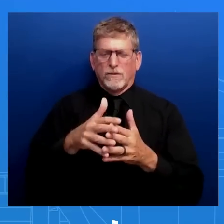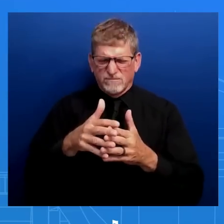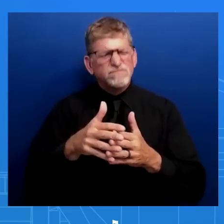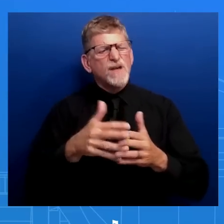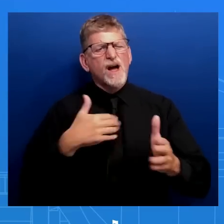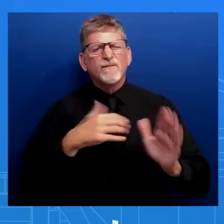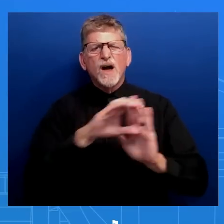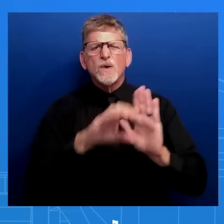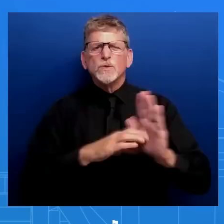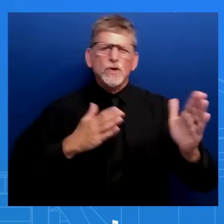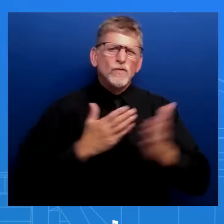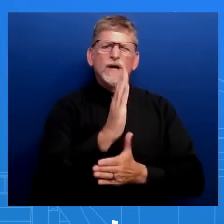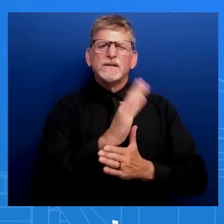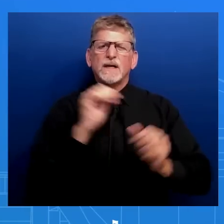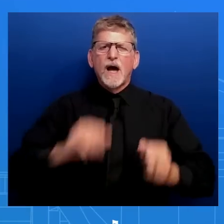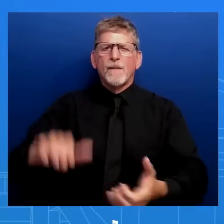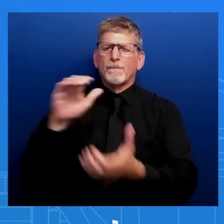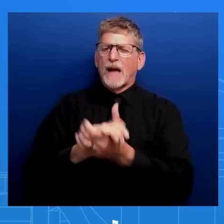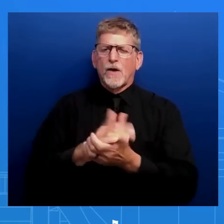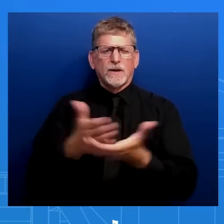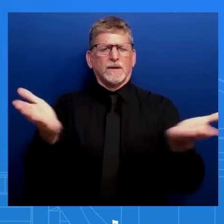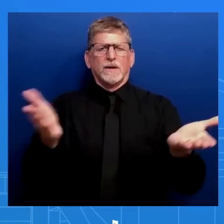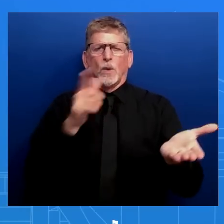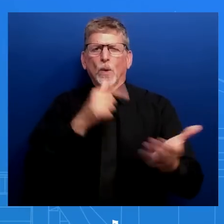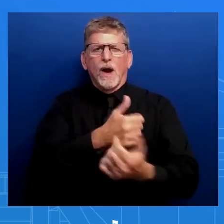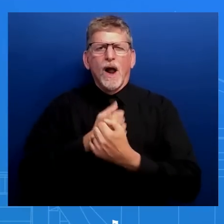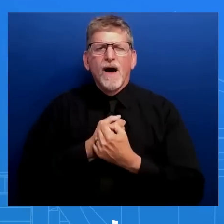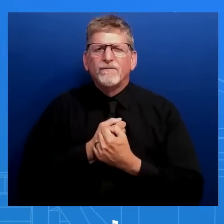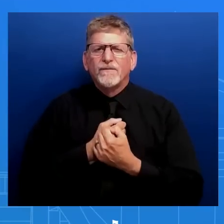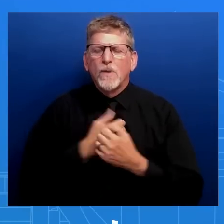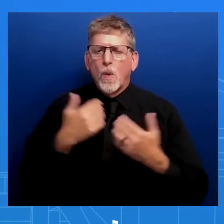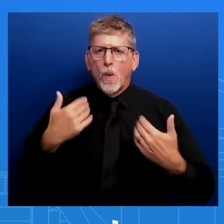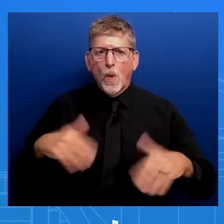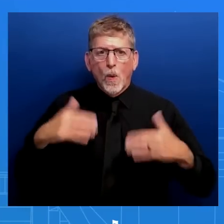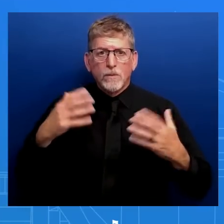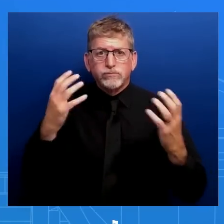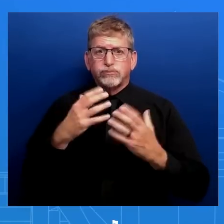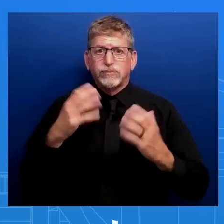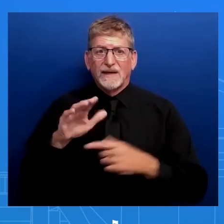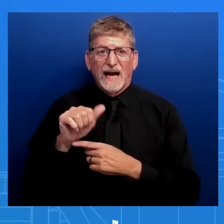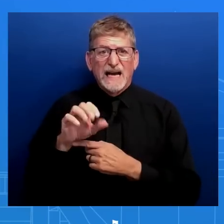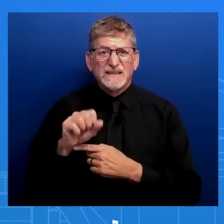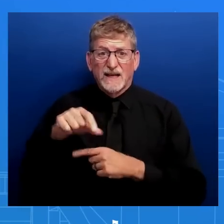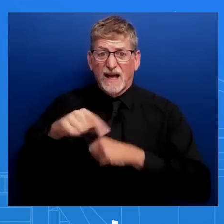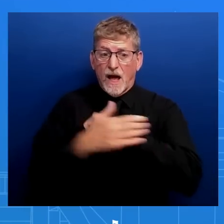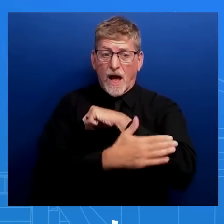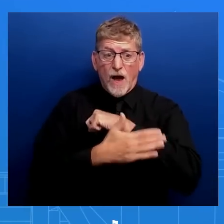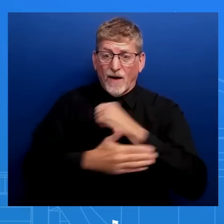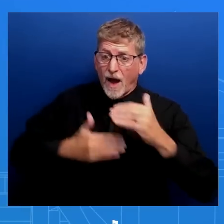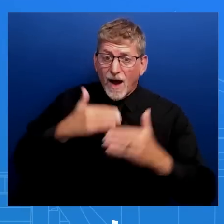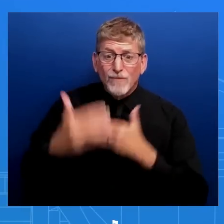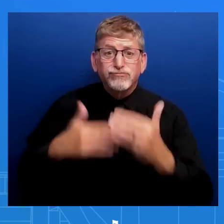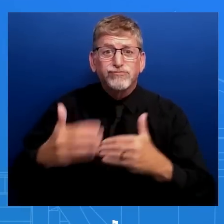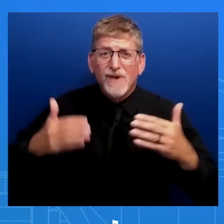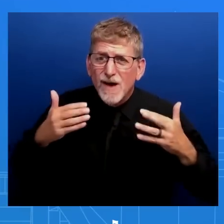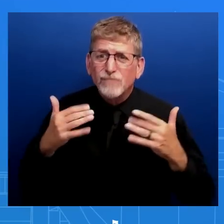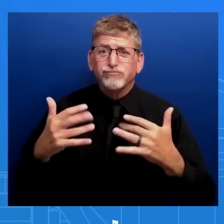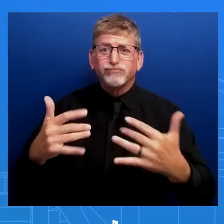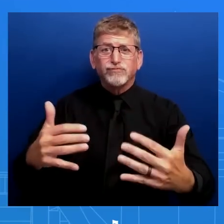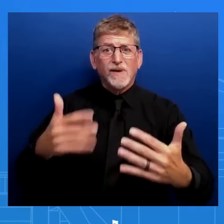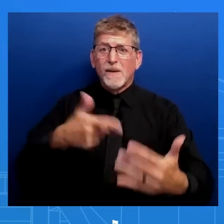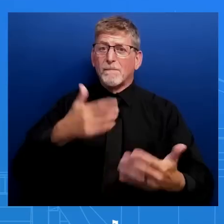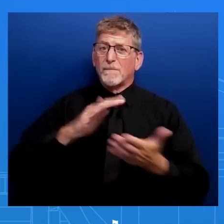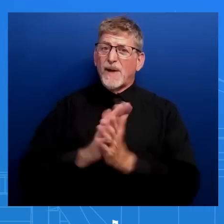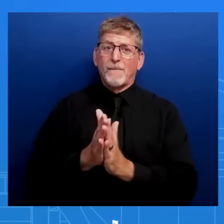moved our country forward, and they were made possible because of the courageous couples and unrelenting advocates in the LGBTQ